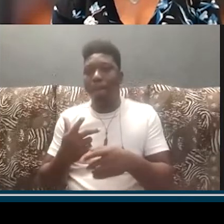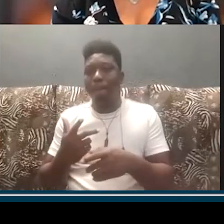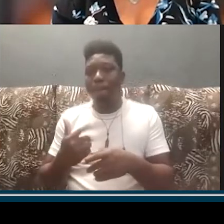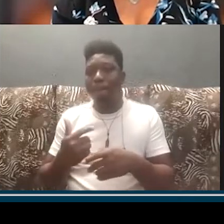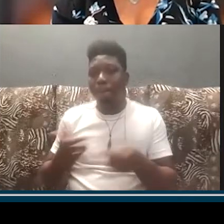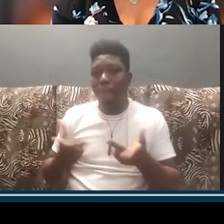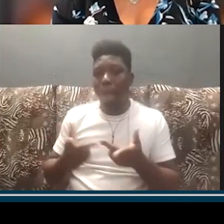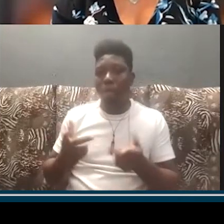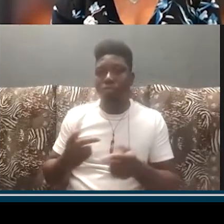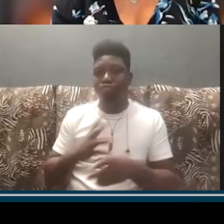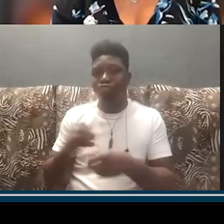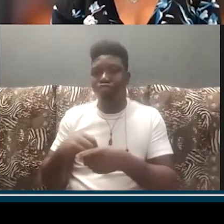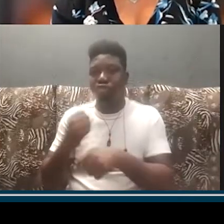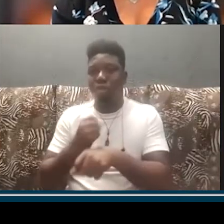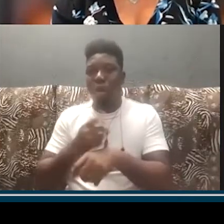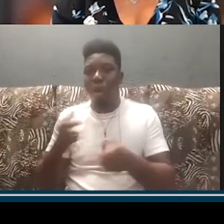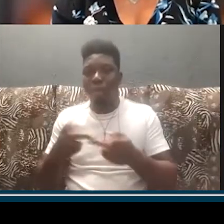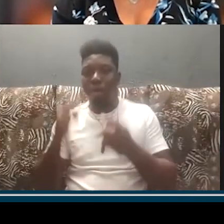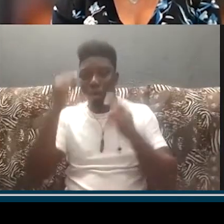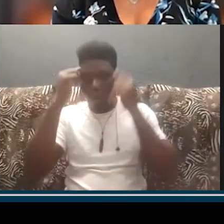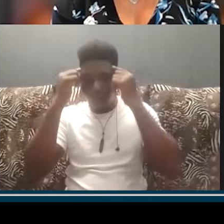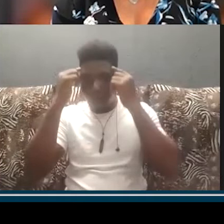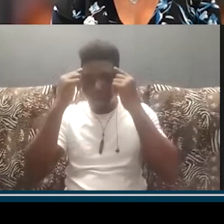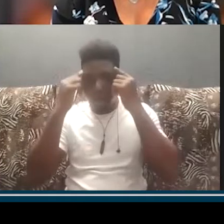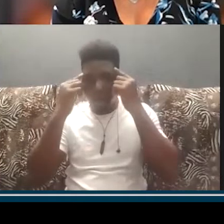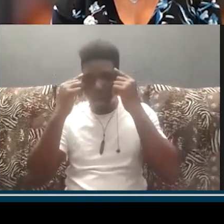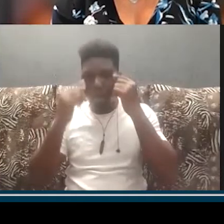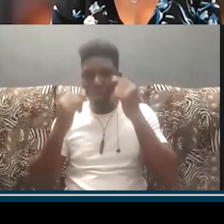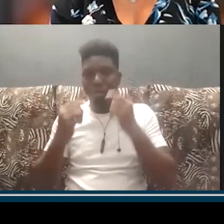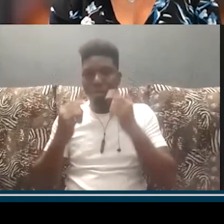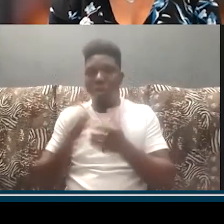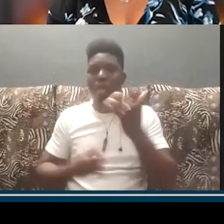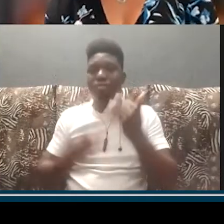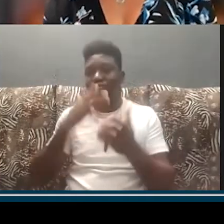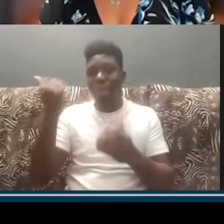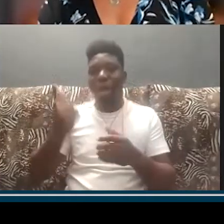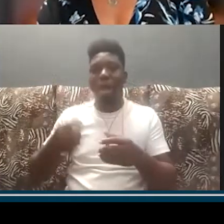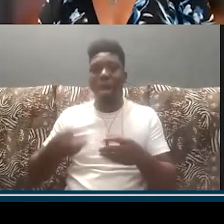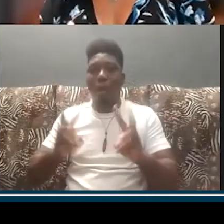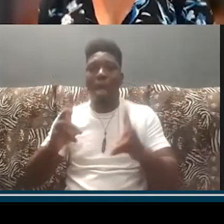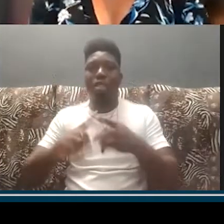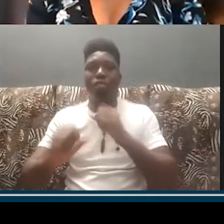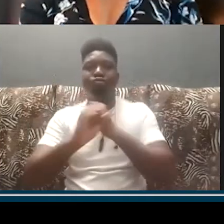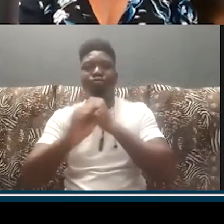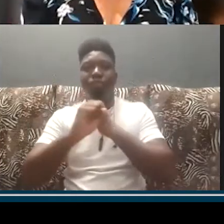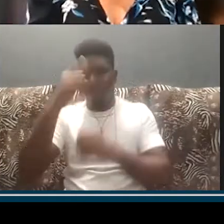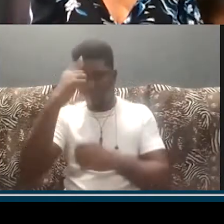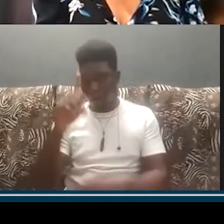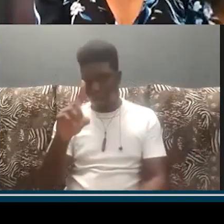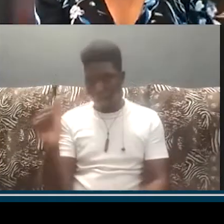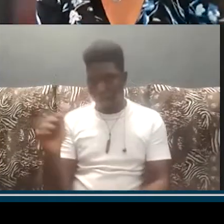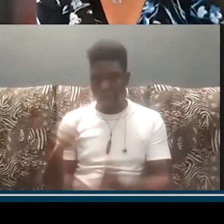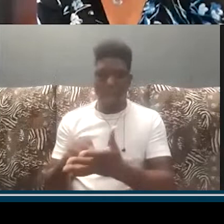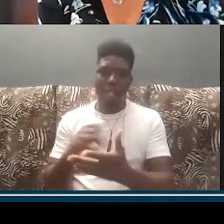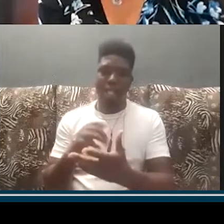going to repeat that again. What are the best ways to advocate for disability and inclusion in a workplace that is